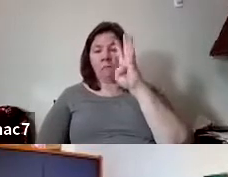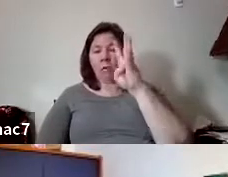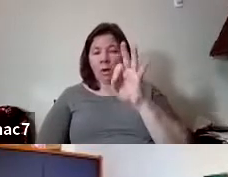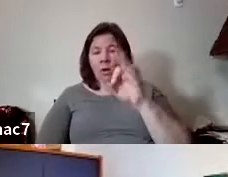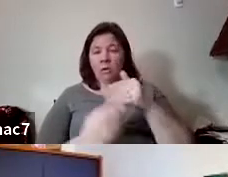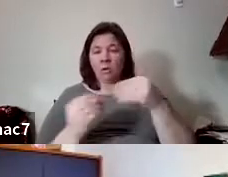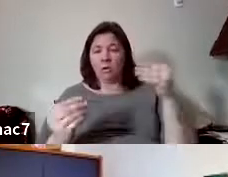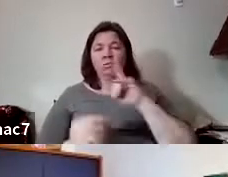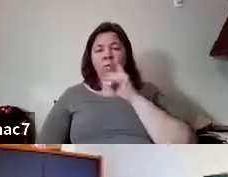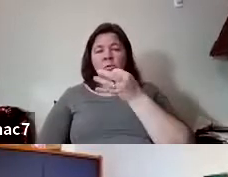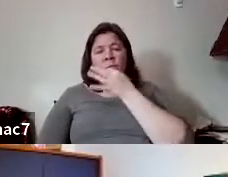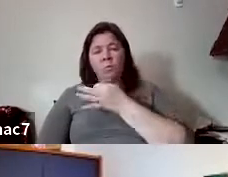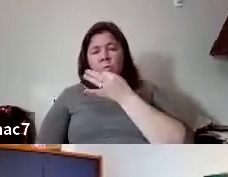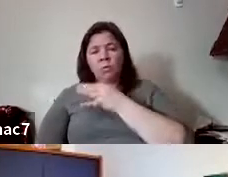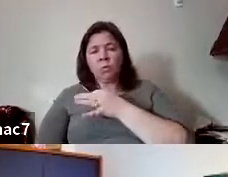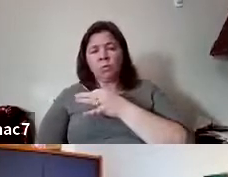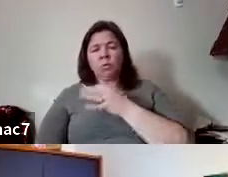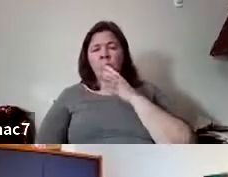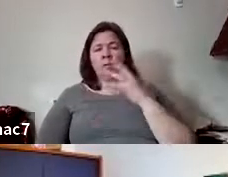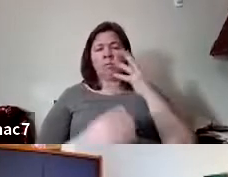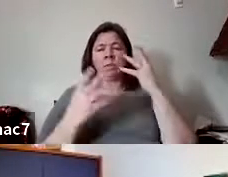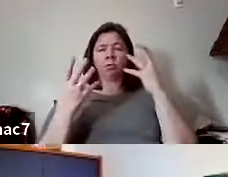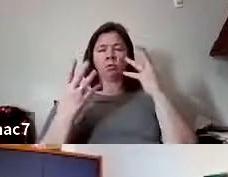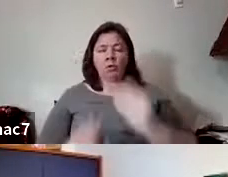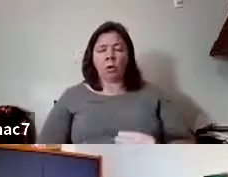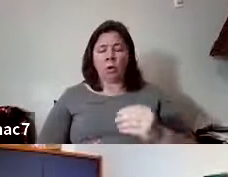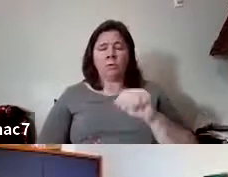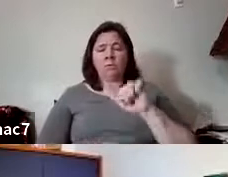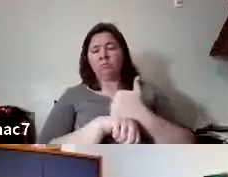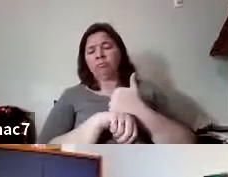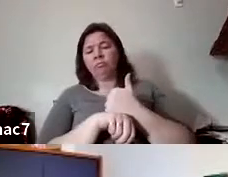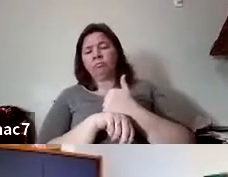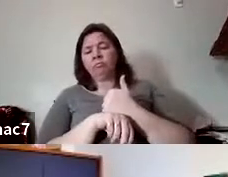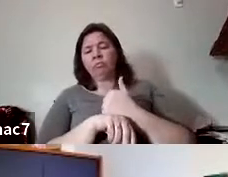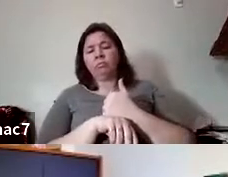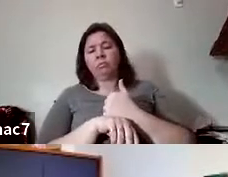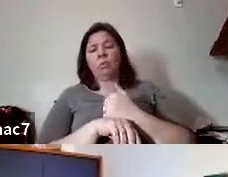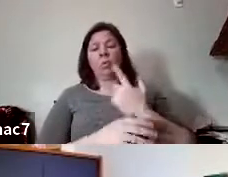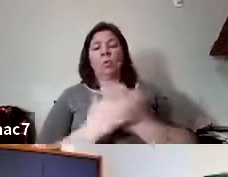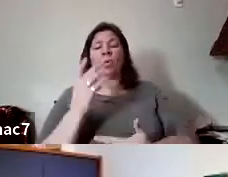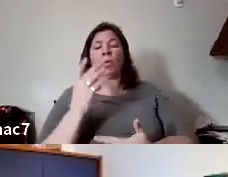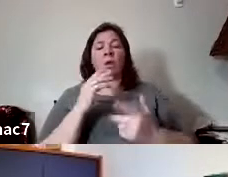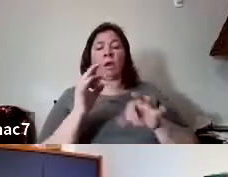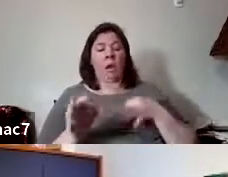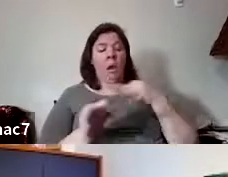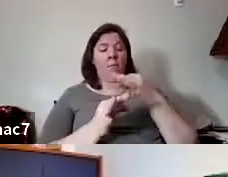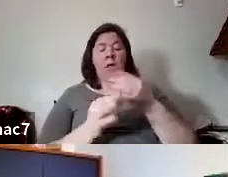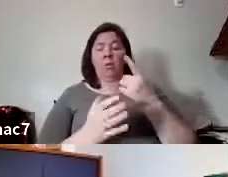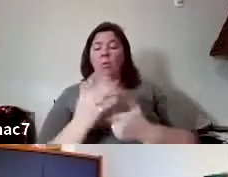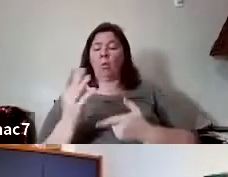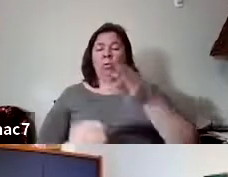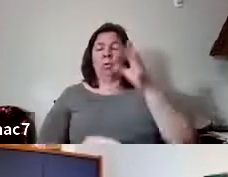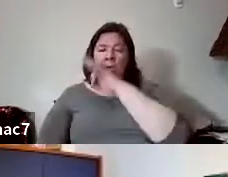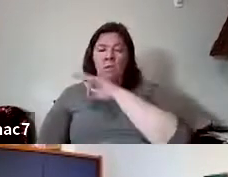$149 really soon when we go into our soft launch. Just to give you an update of what you're missing out on, watch this